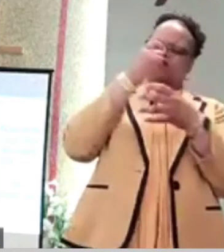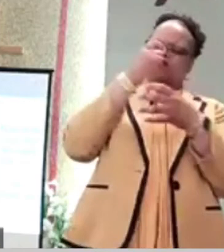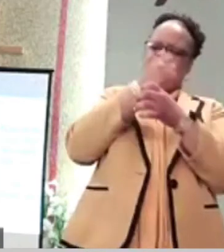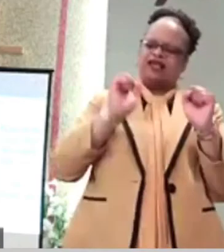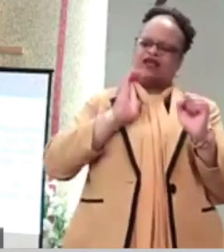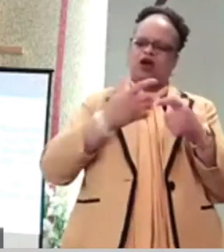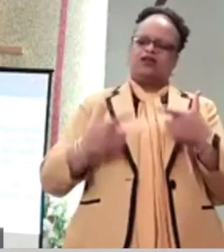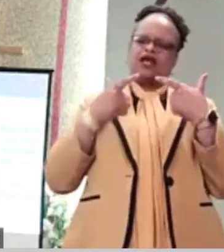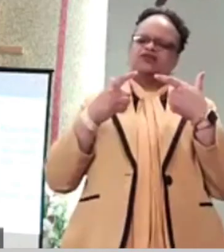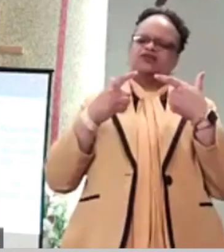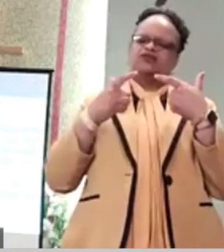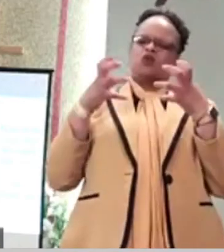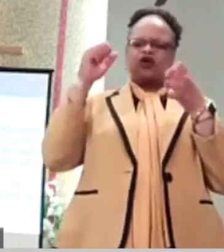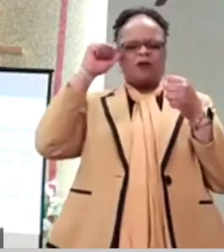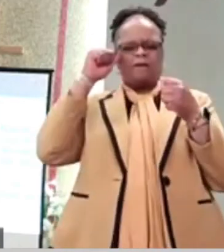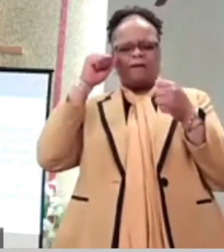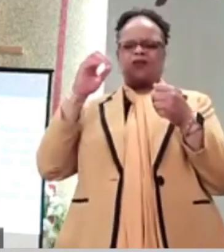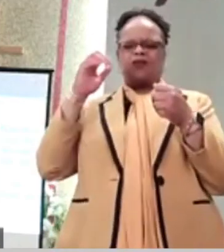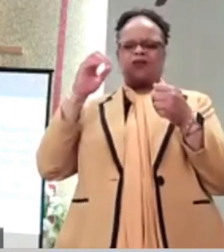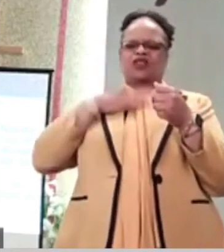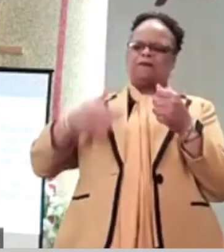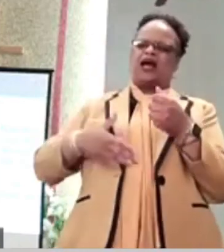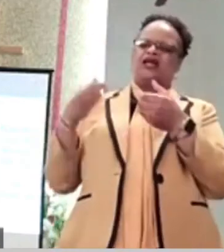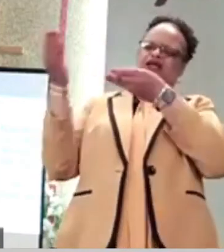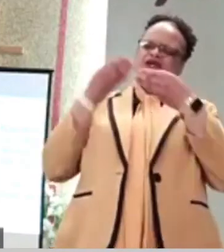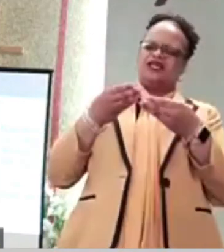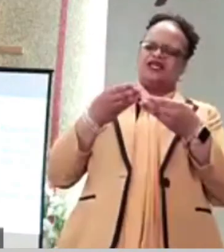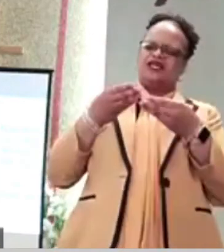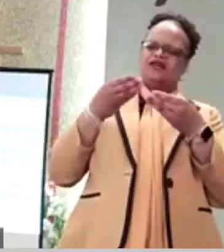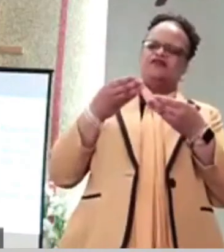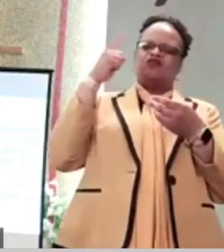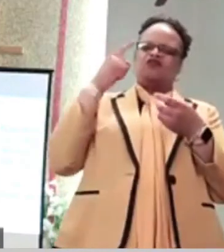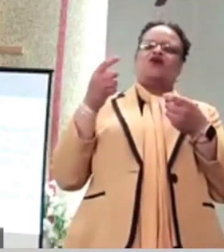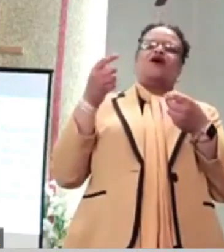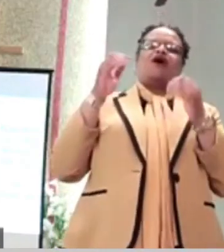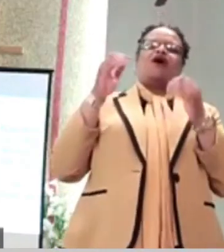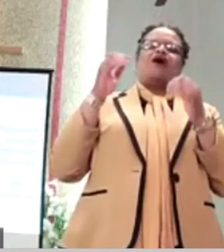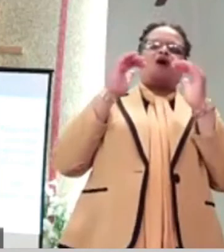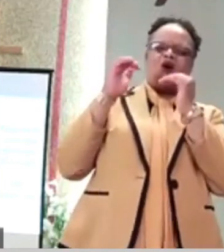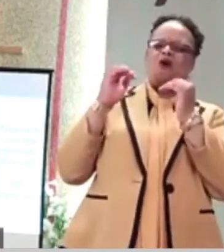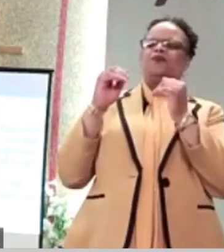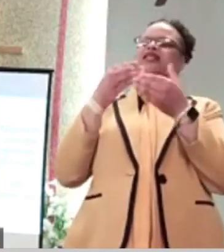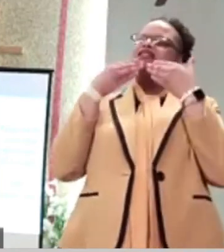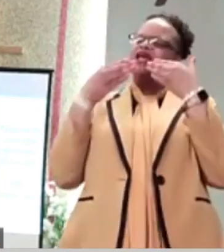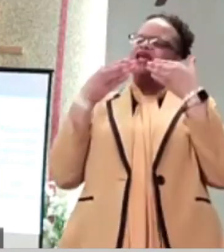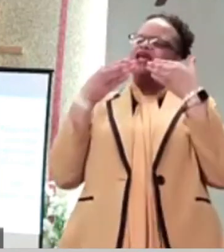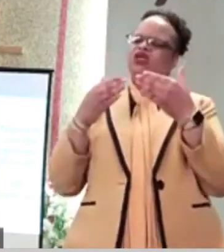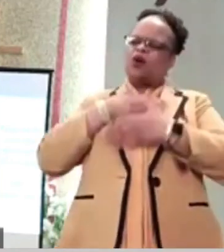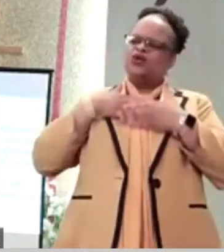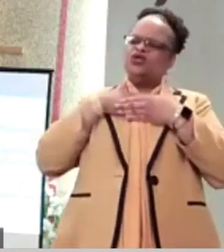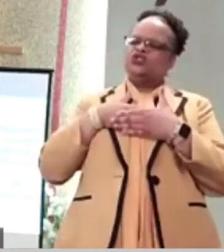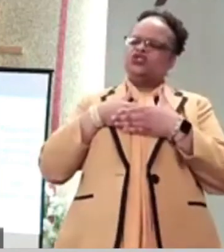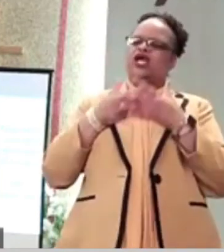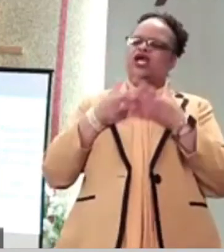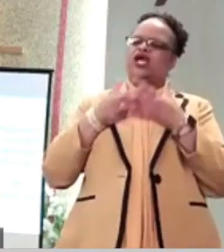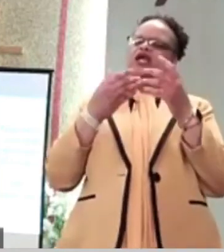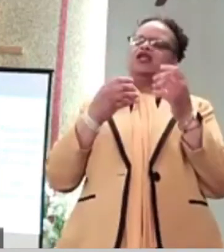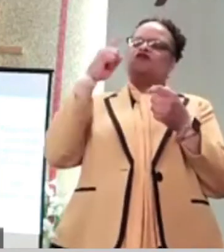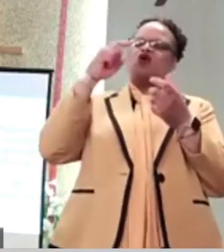bread, remember the body that was given for us to give us hope and life beyond the grave. And we are so grateful and thankful